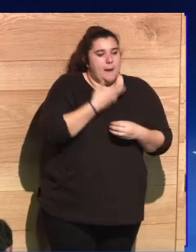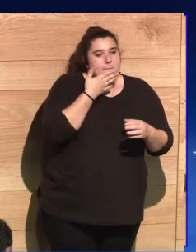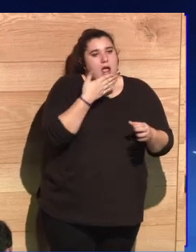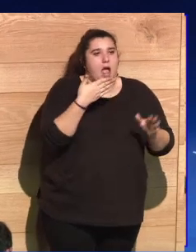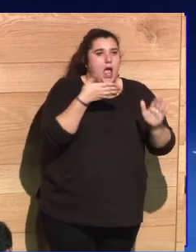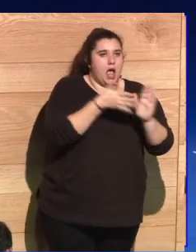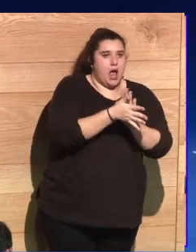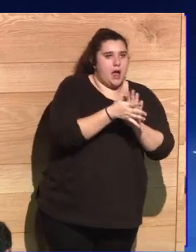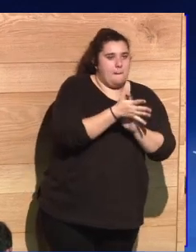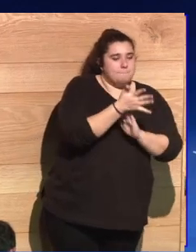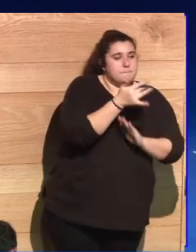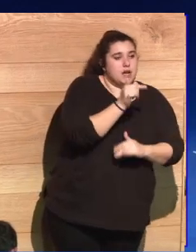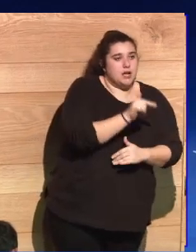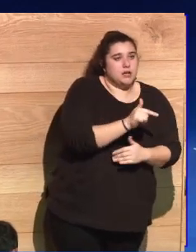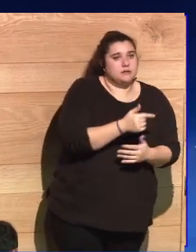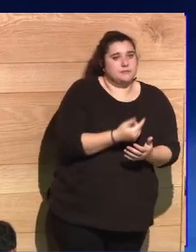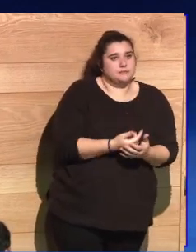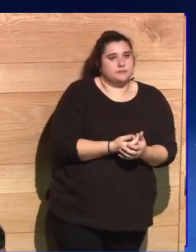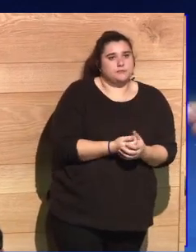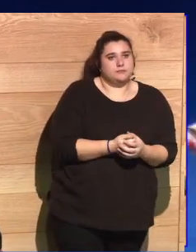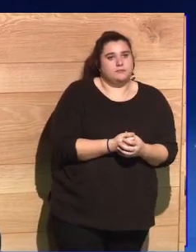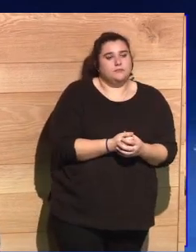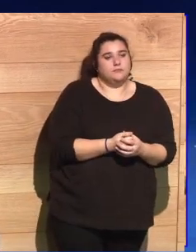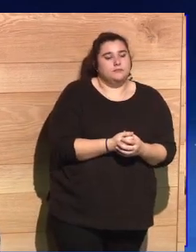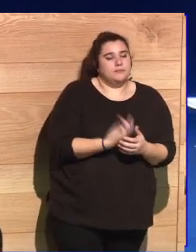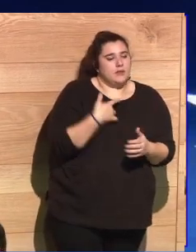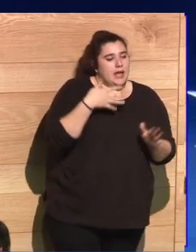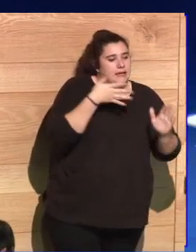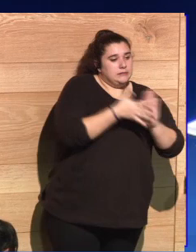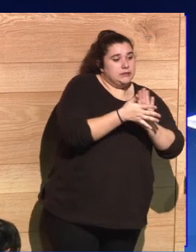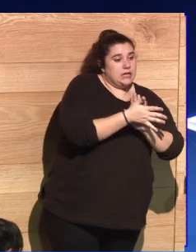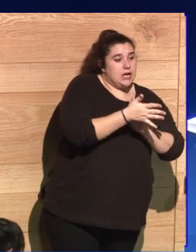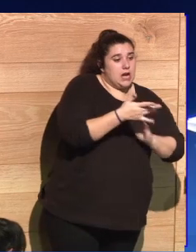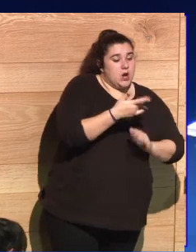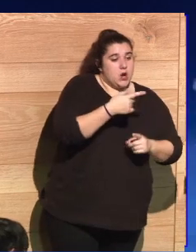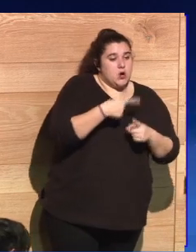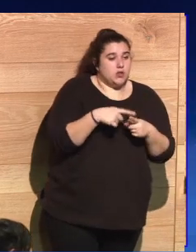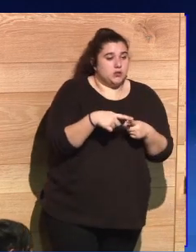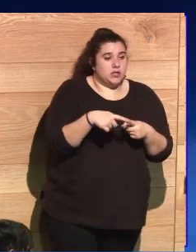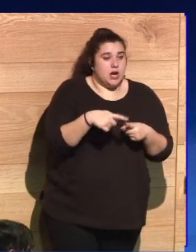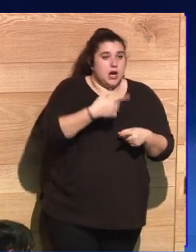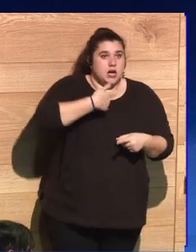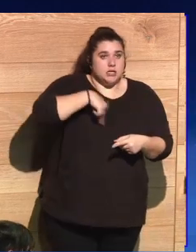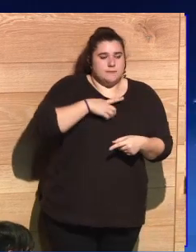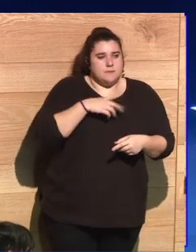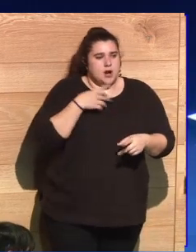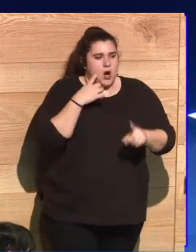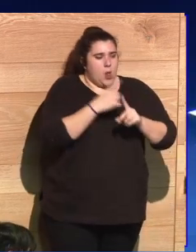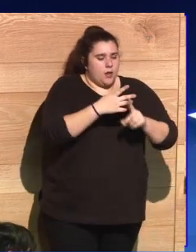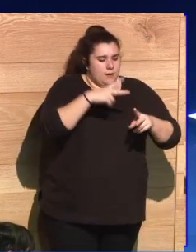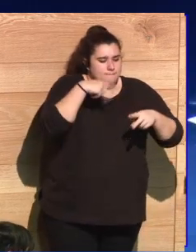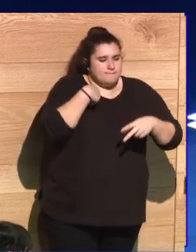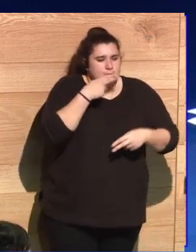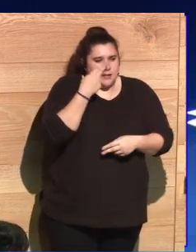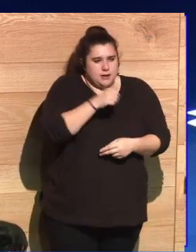so that you can do things against your own best interest. Your mind tells you you shouldn't be doing these